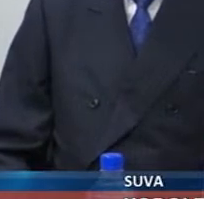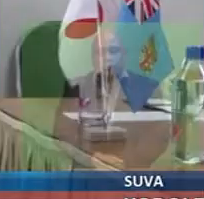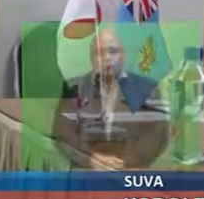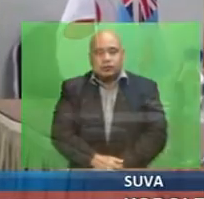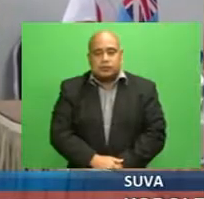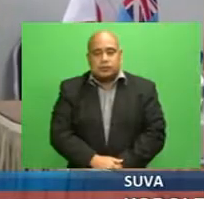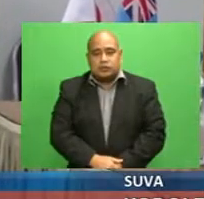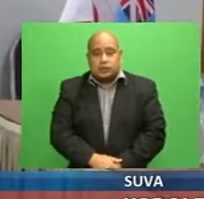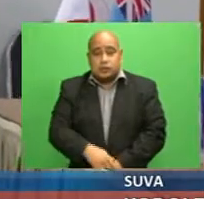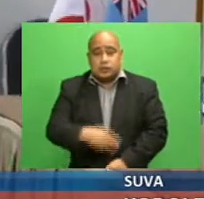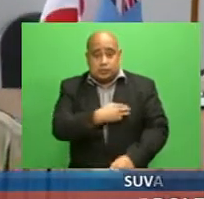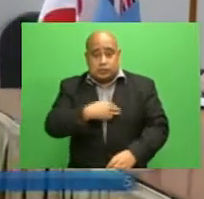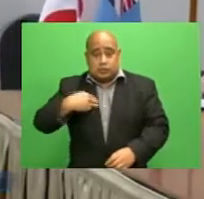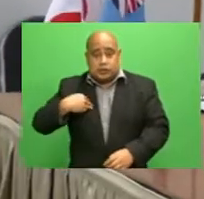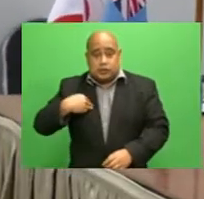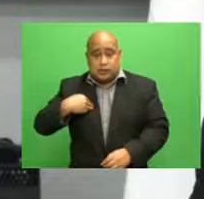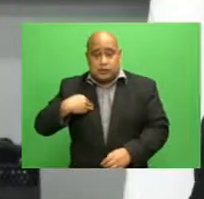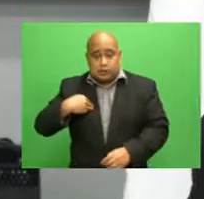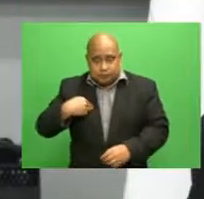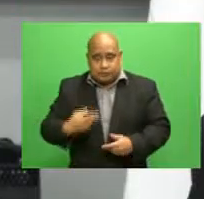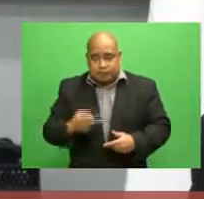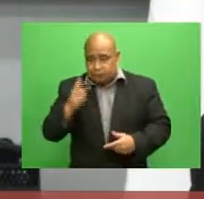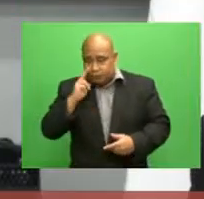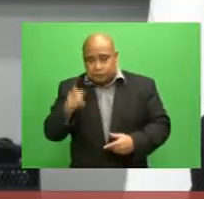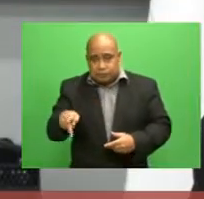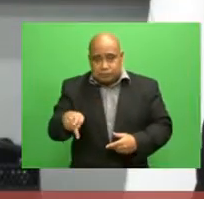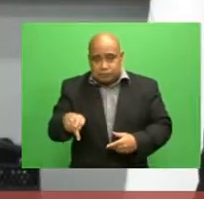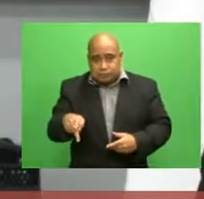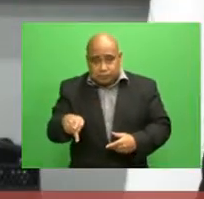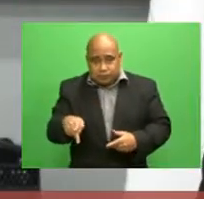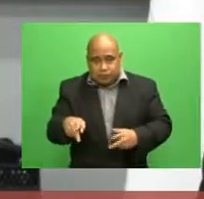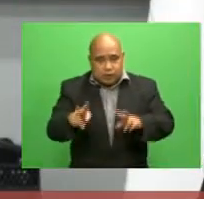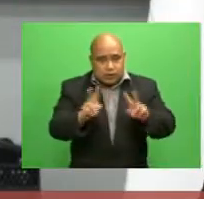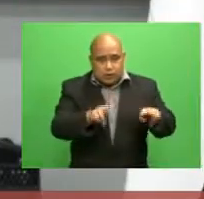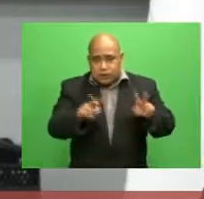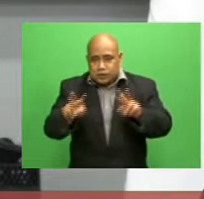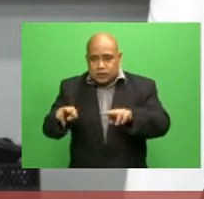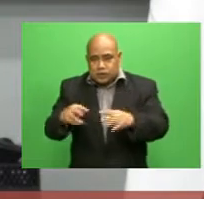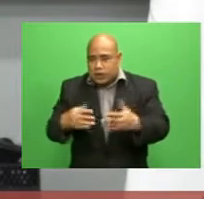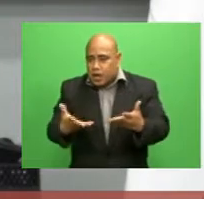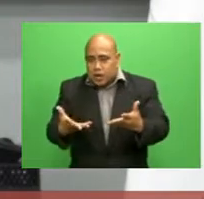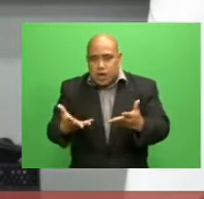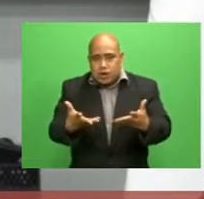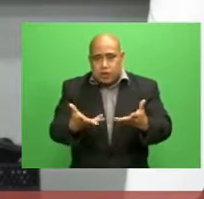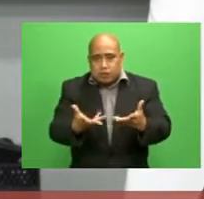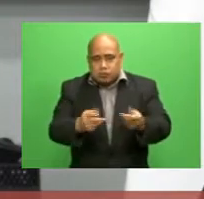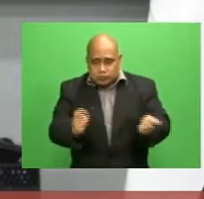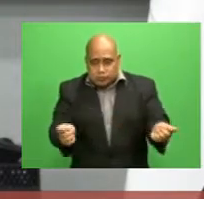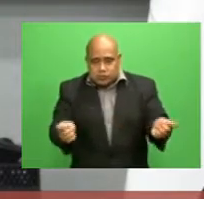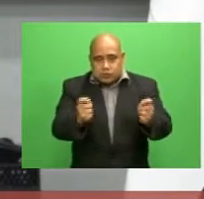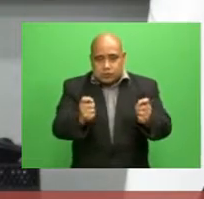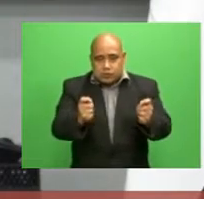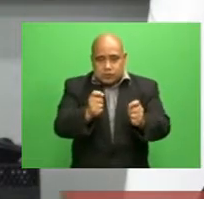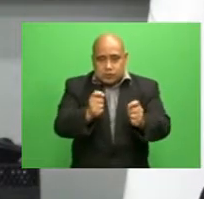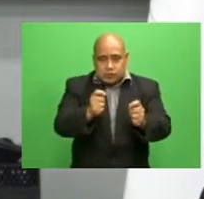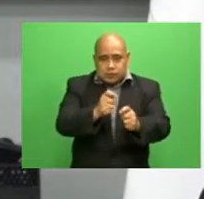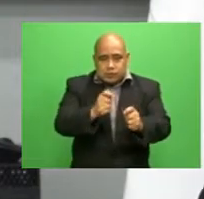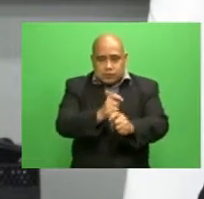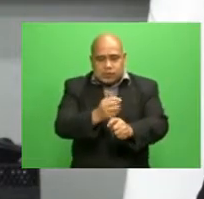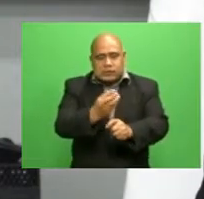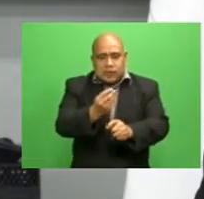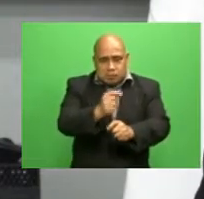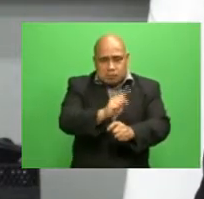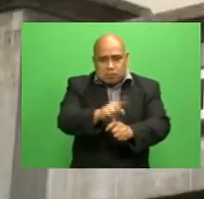assistance is timely. We've had to look at ways to remodel our healthcare service delivery model in a way that will